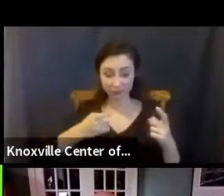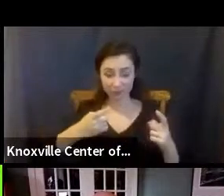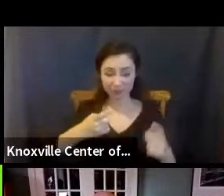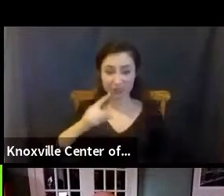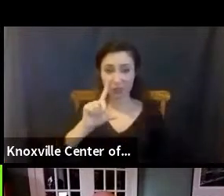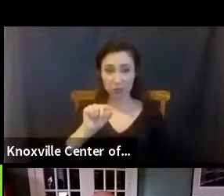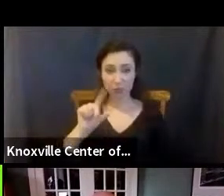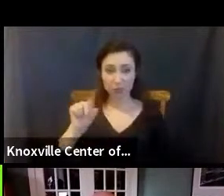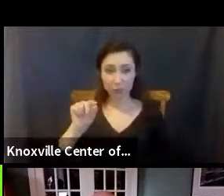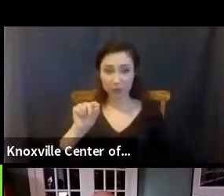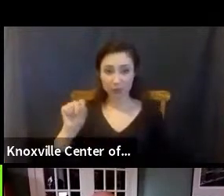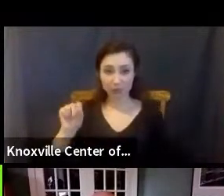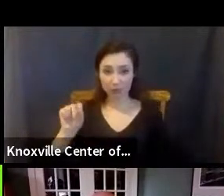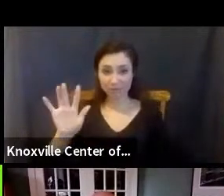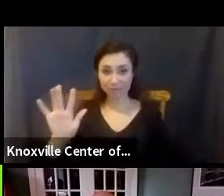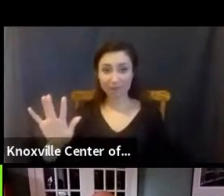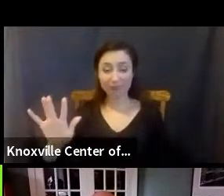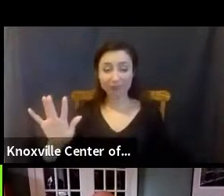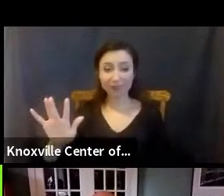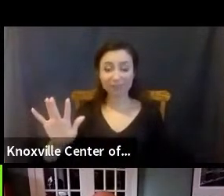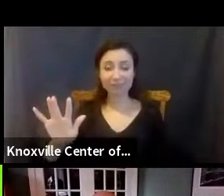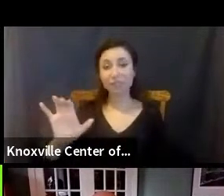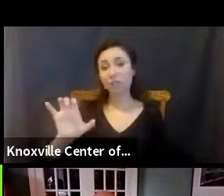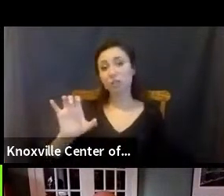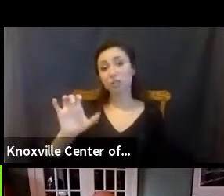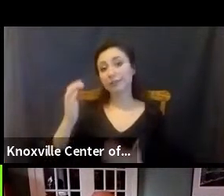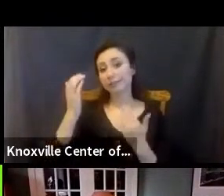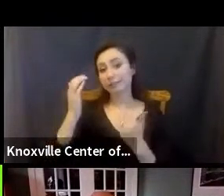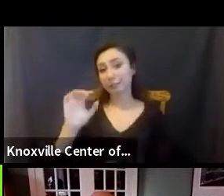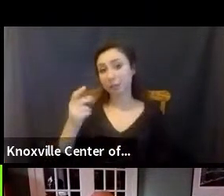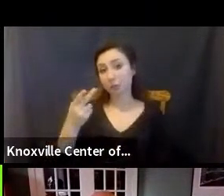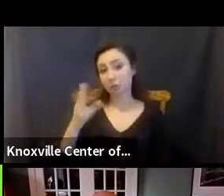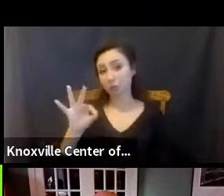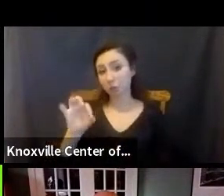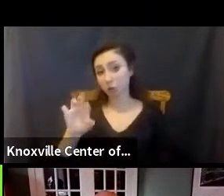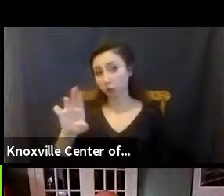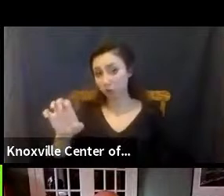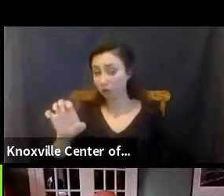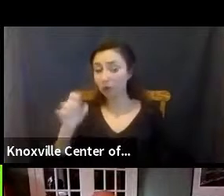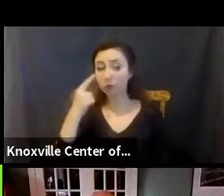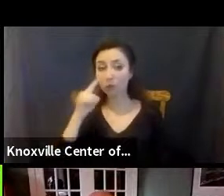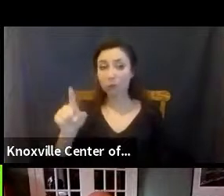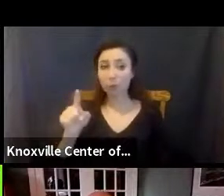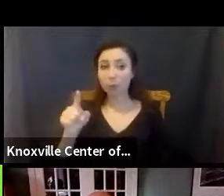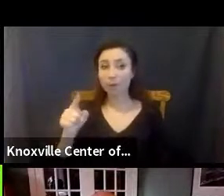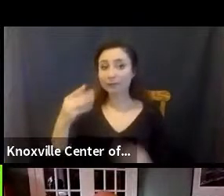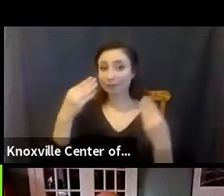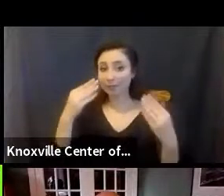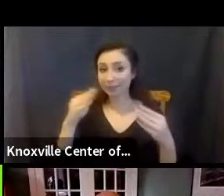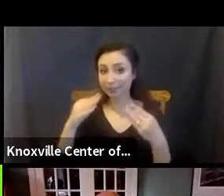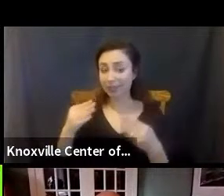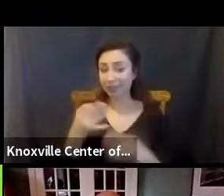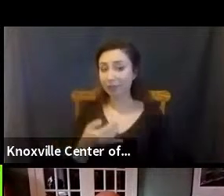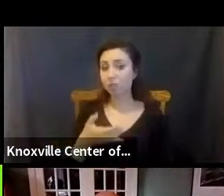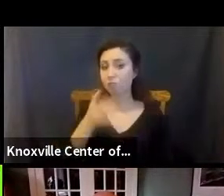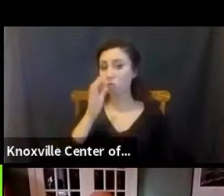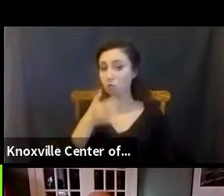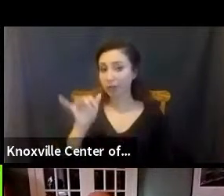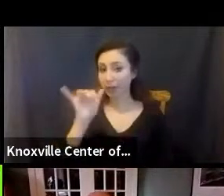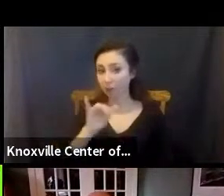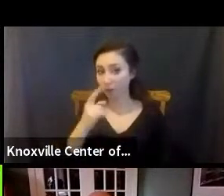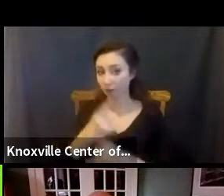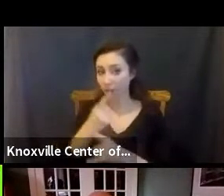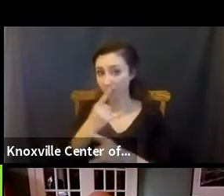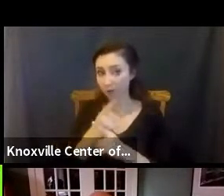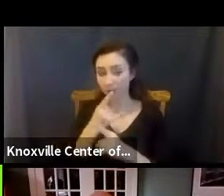2020-5 curfew regarding the sale or consumption of alcoholic beverage in certain establishments. So the floor is open for discussion